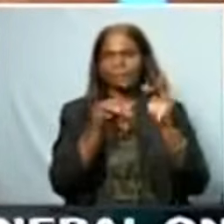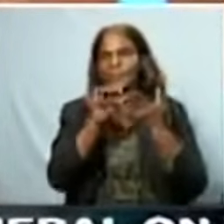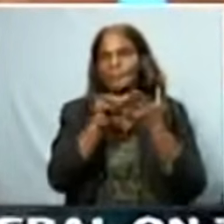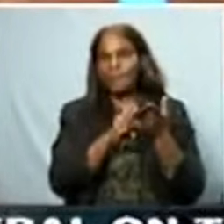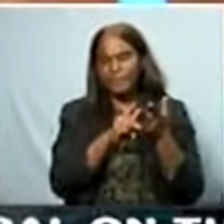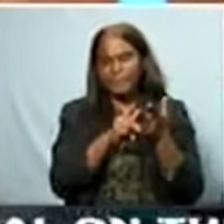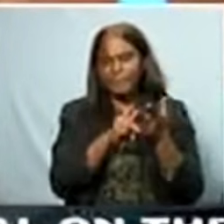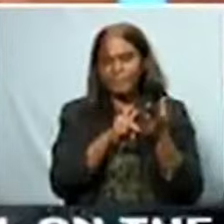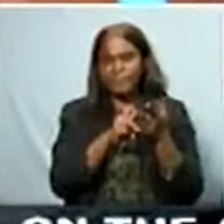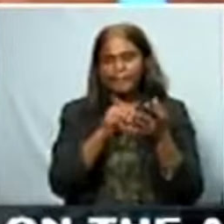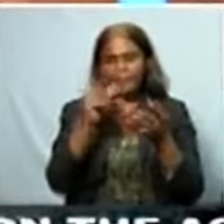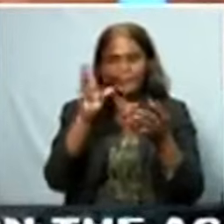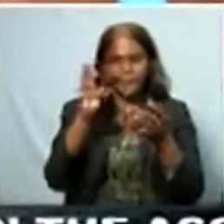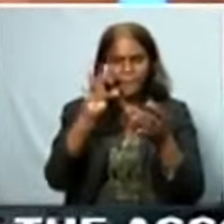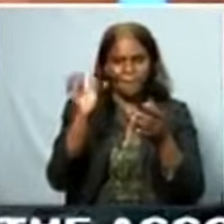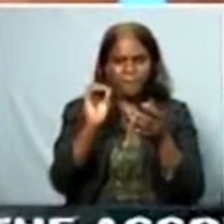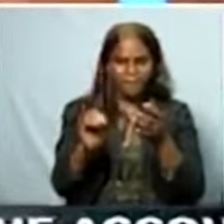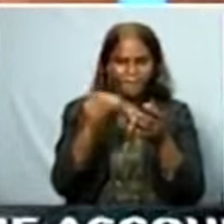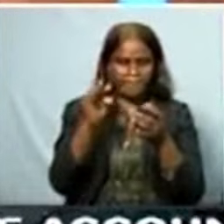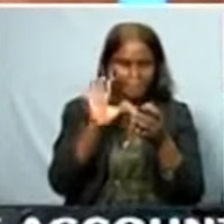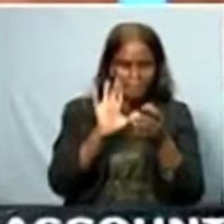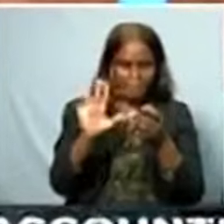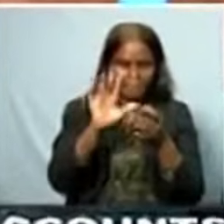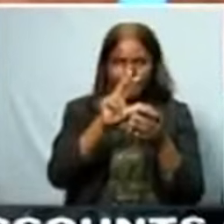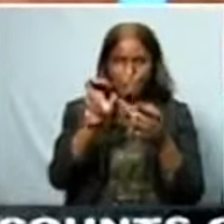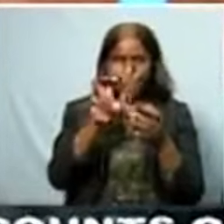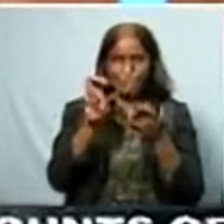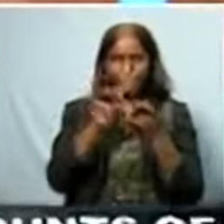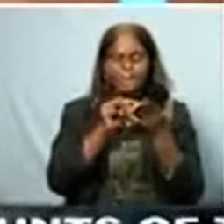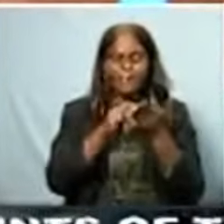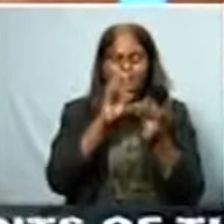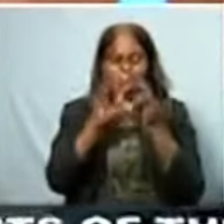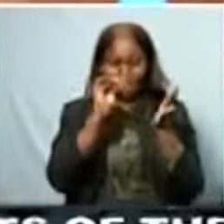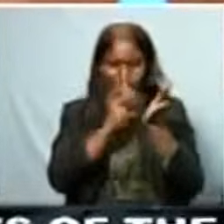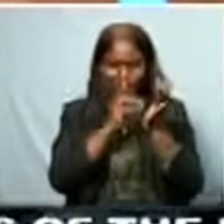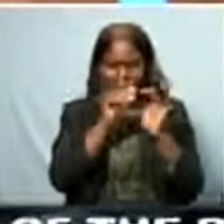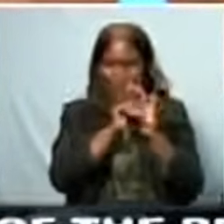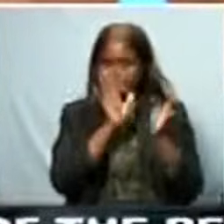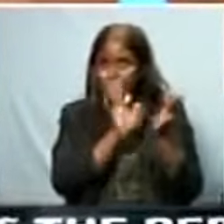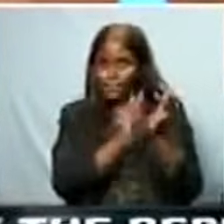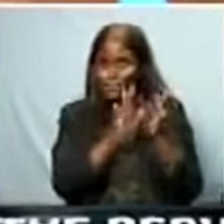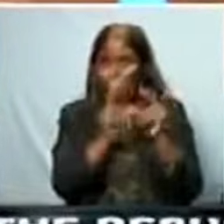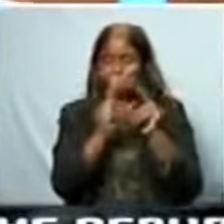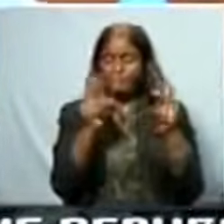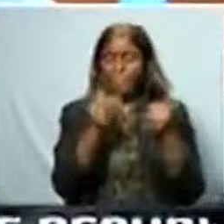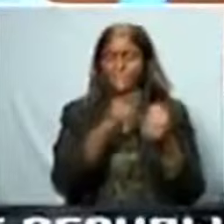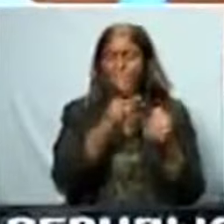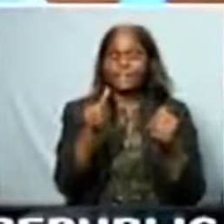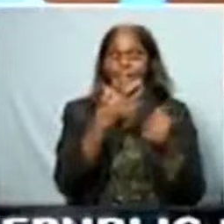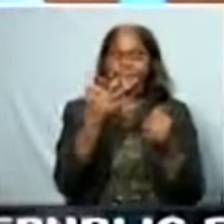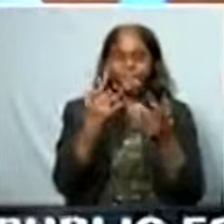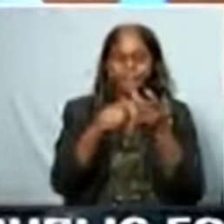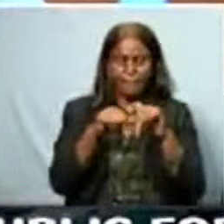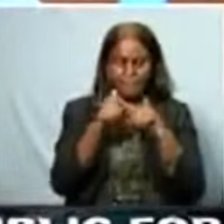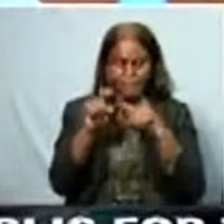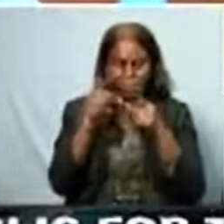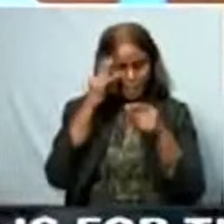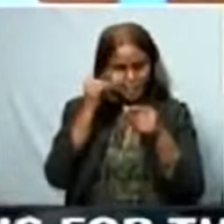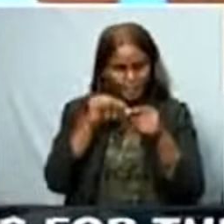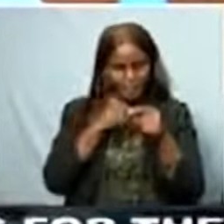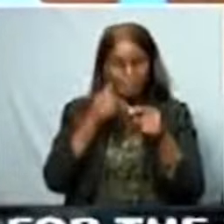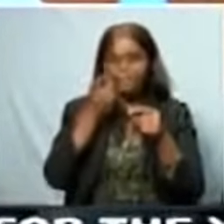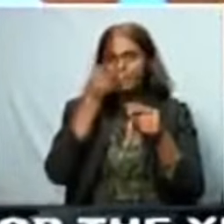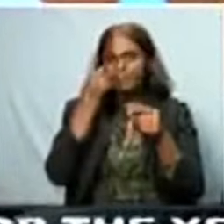16% of 300 million, if it's embedded in that. So those are things we need. That's why I want the contract.